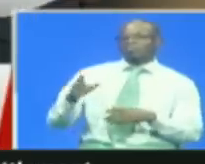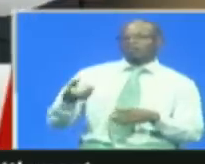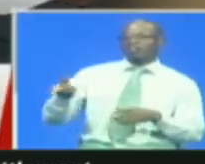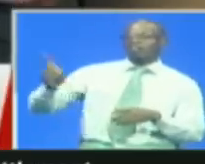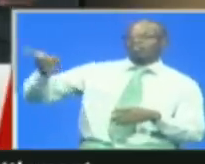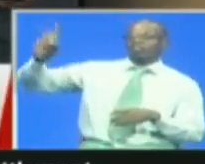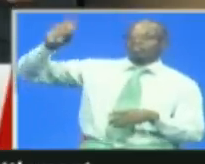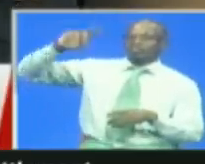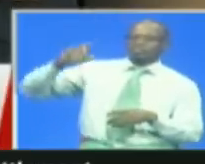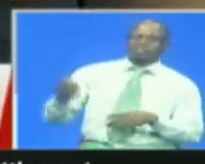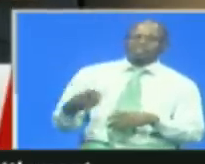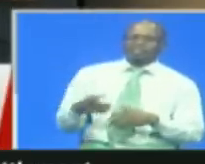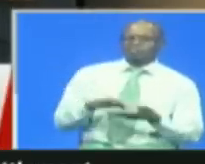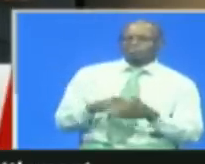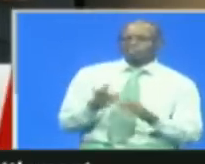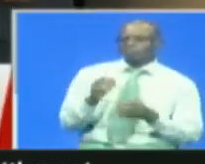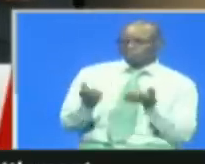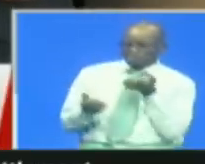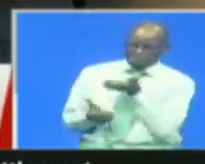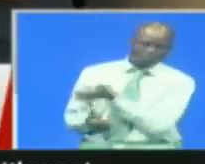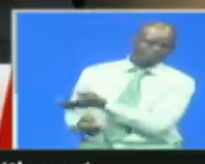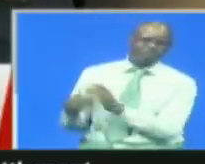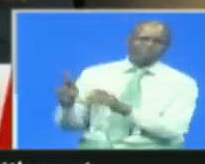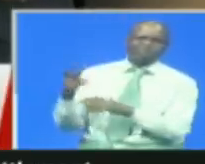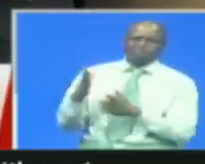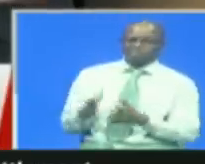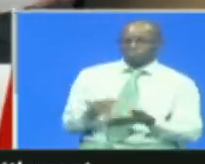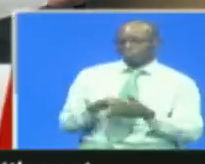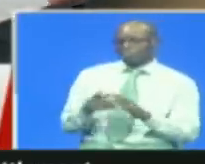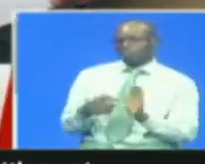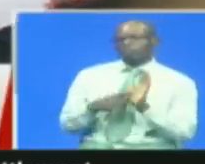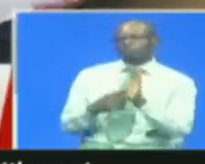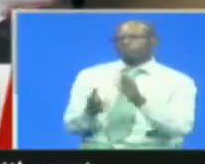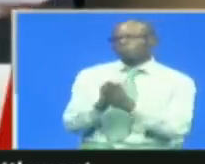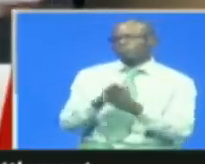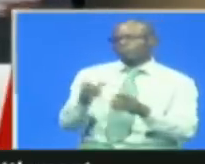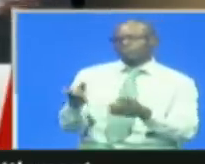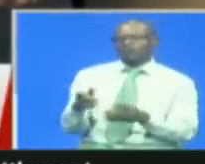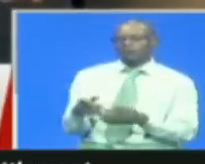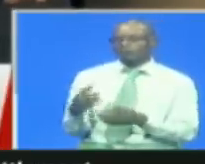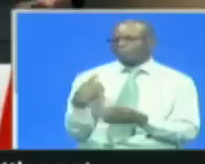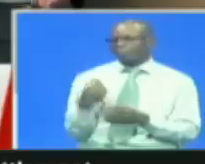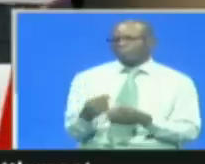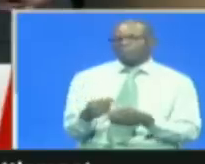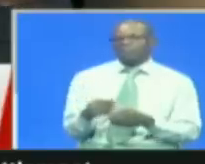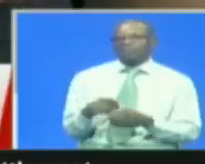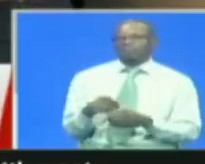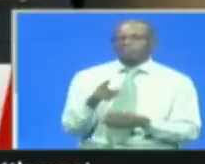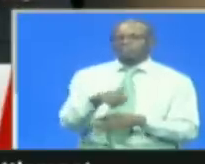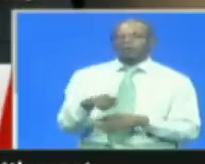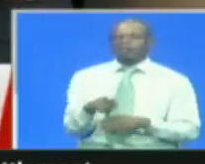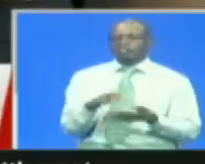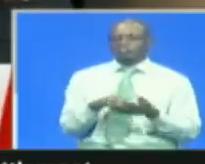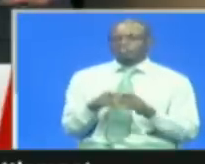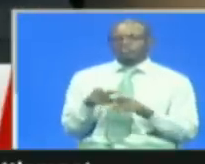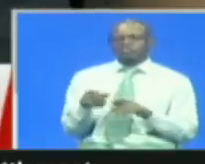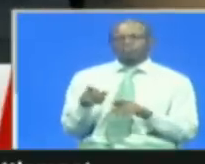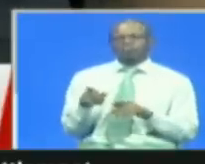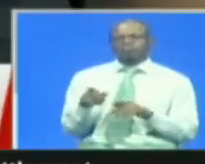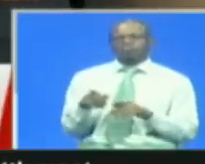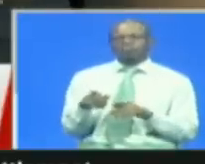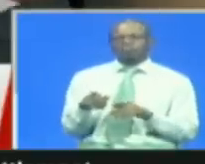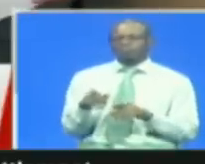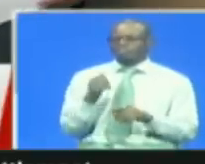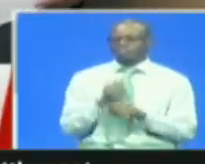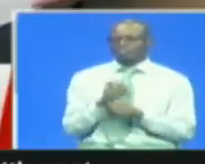The sense of entitlement the MPs have proved with their latest demands has seemingly inoculated them and left them